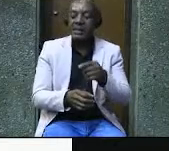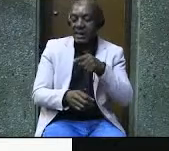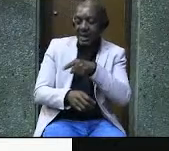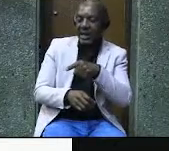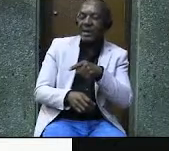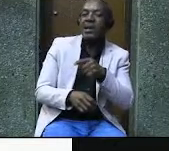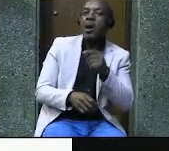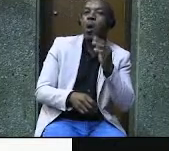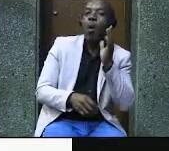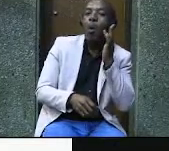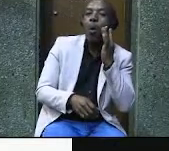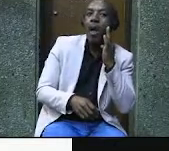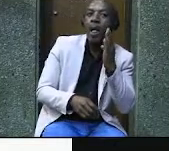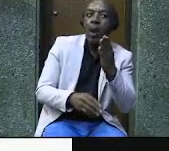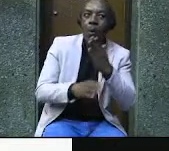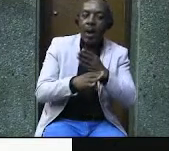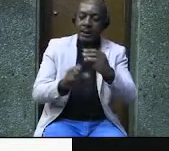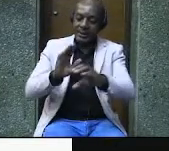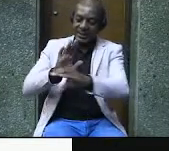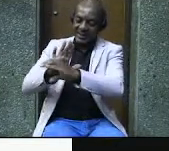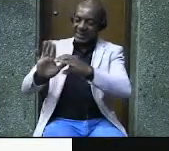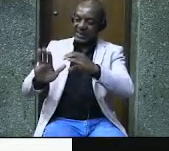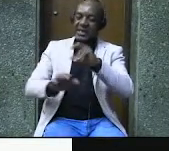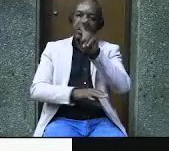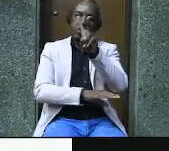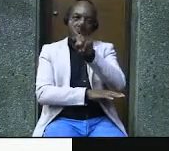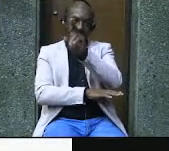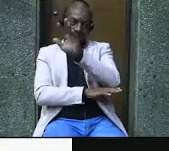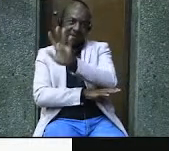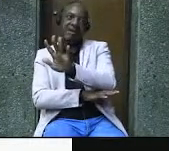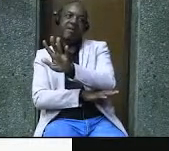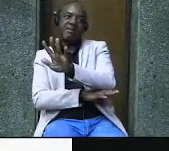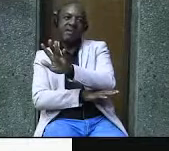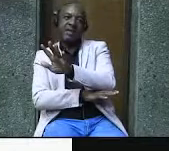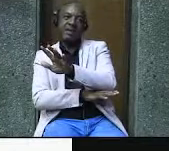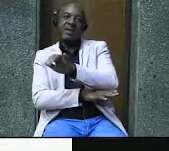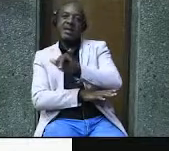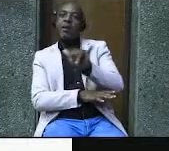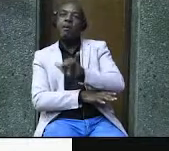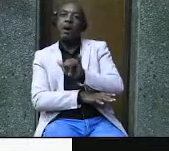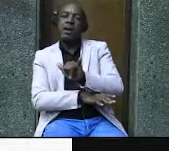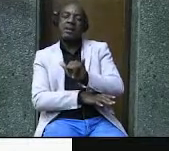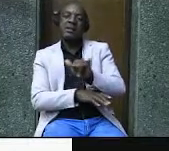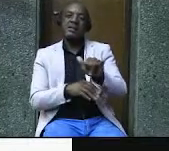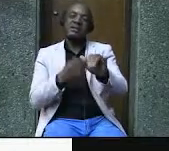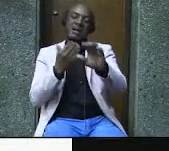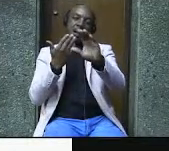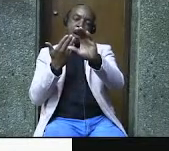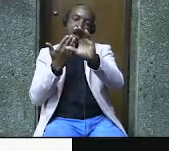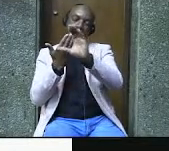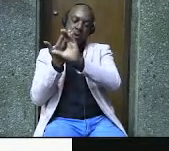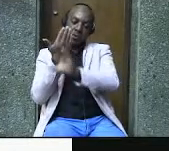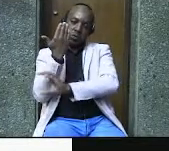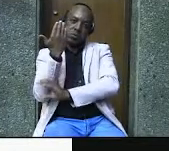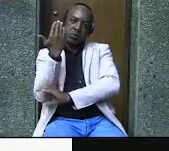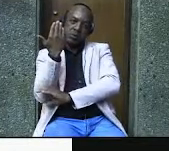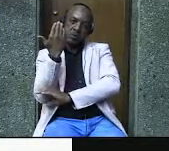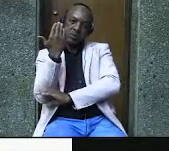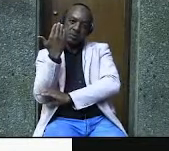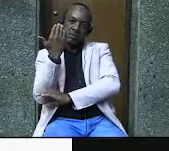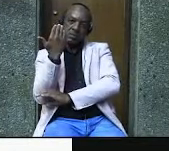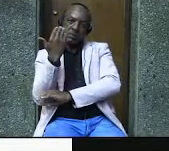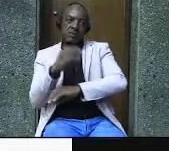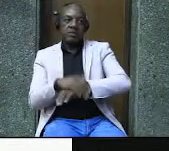Section 25. The standard is set out in Section 25 of the Constitution. Now, this is one